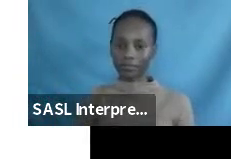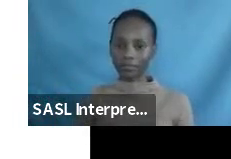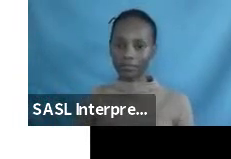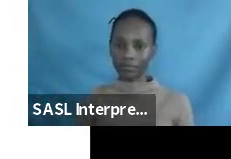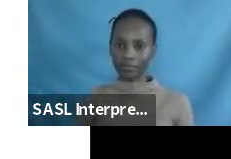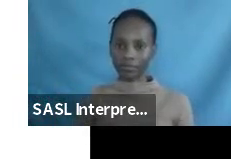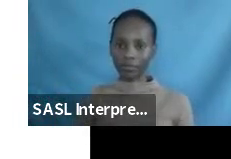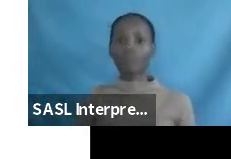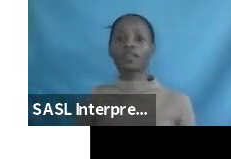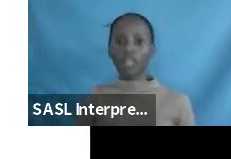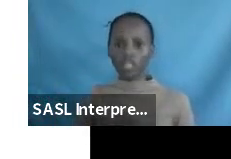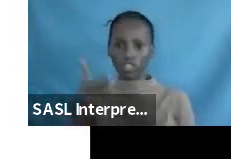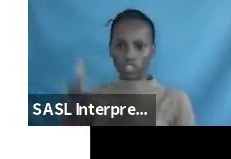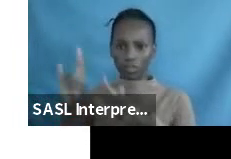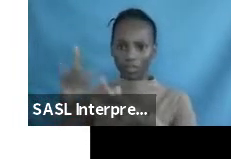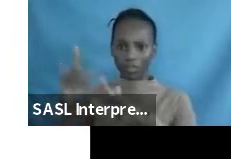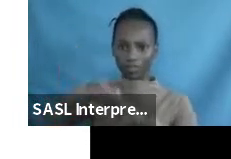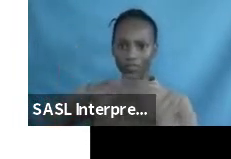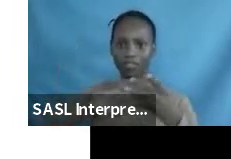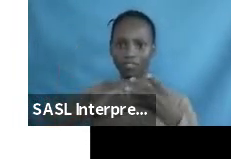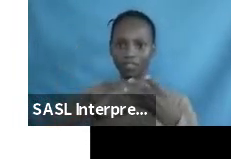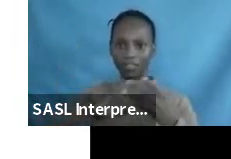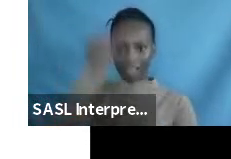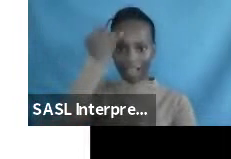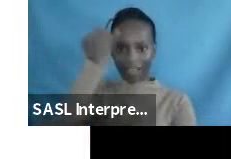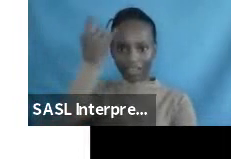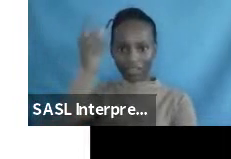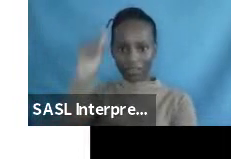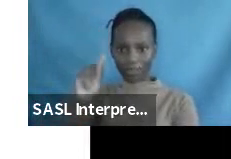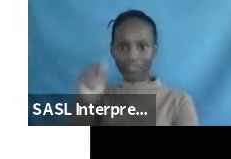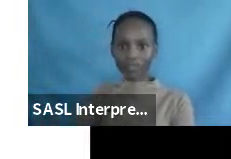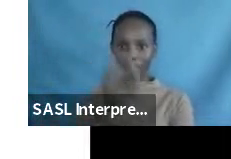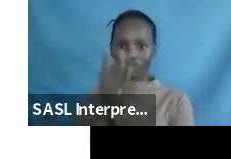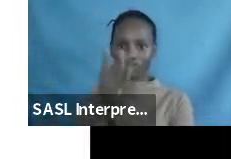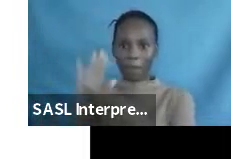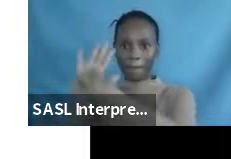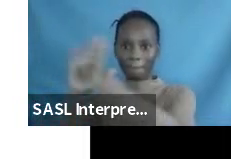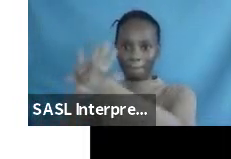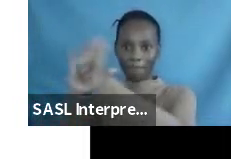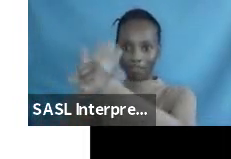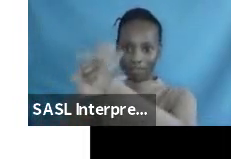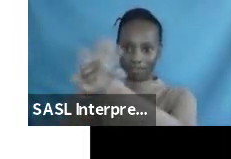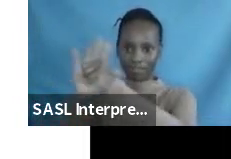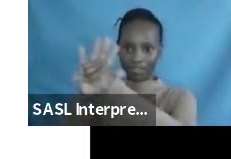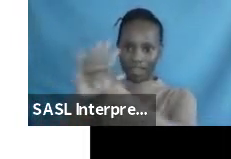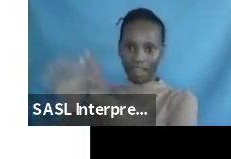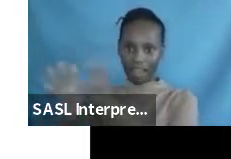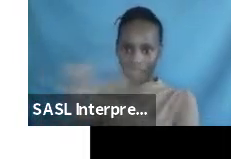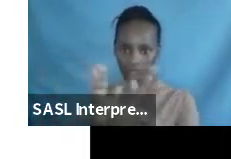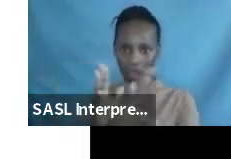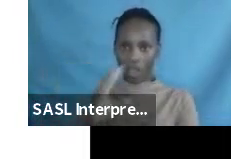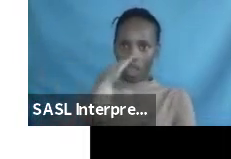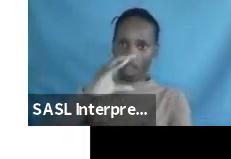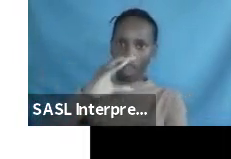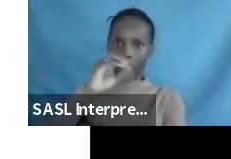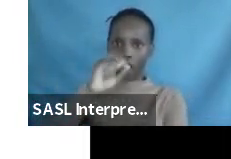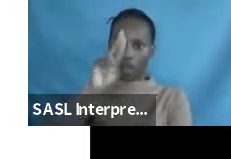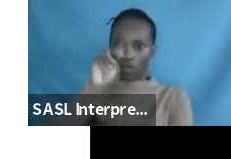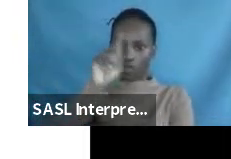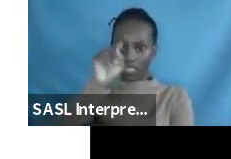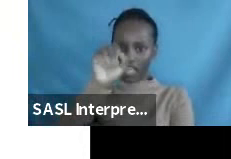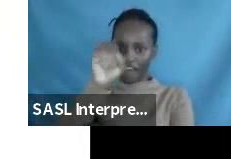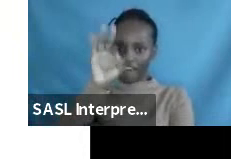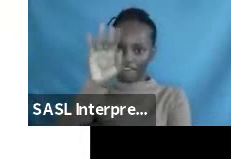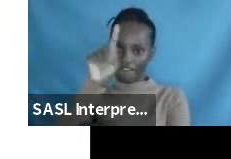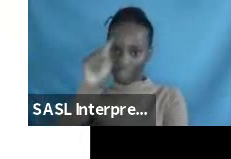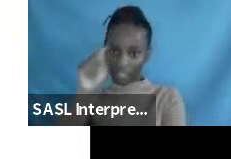Chairperson. The idea was I wanted to give the background into the counterfeit and so on without distraction. However, I'll go